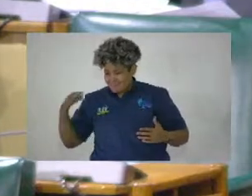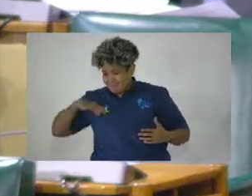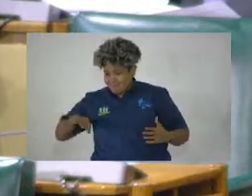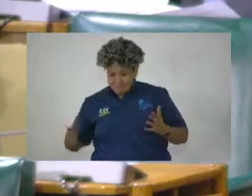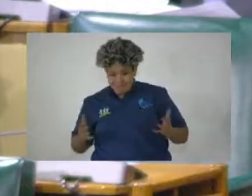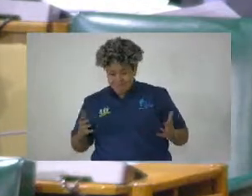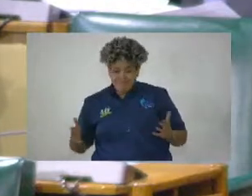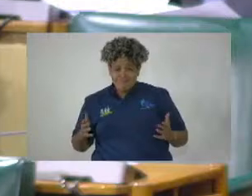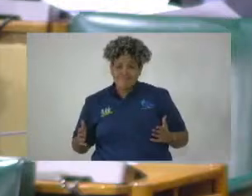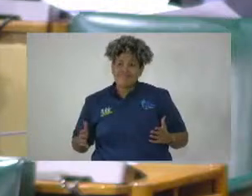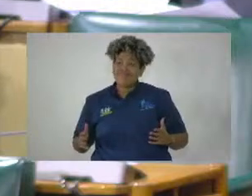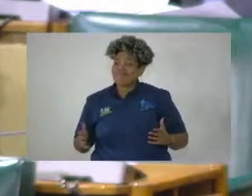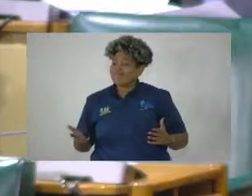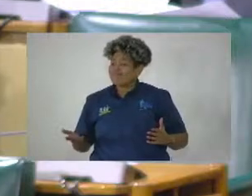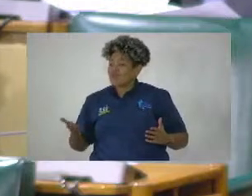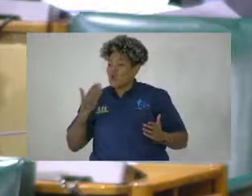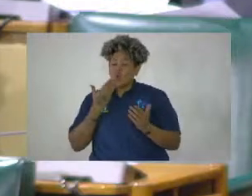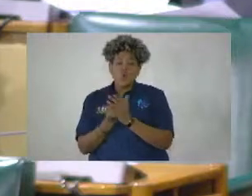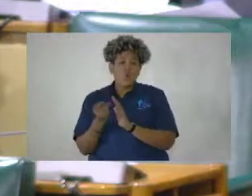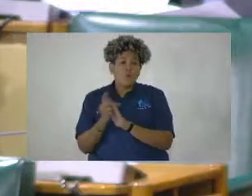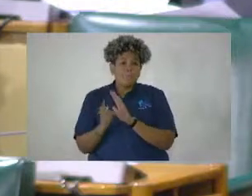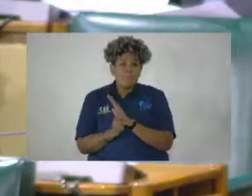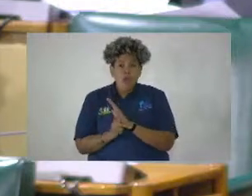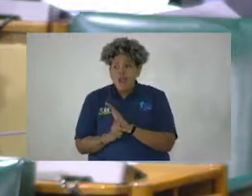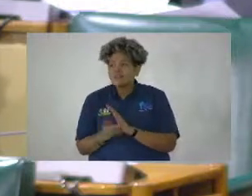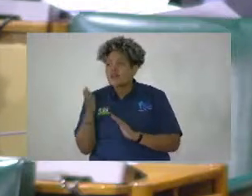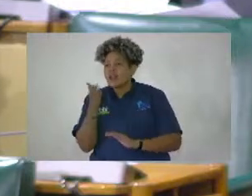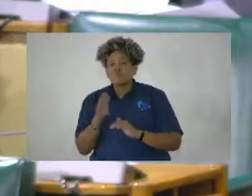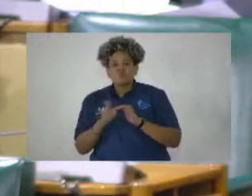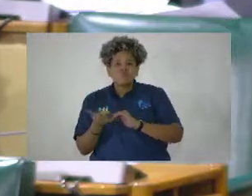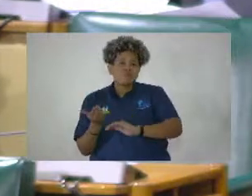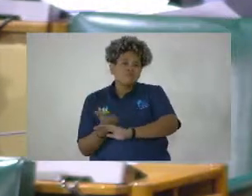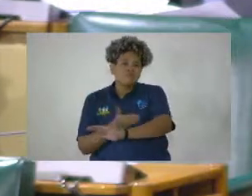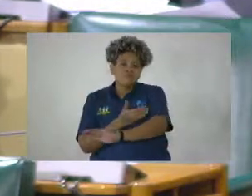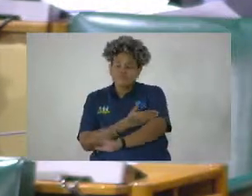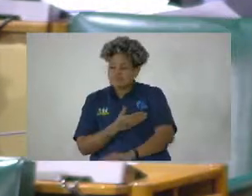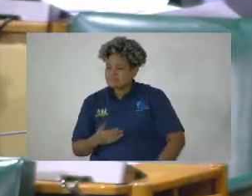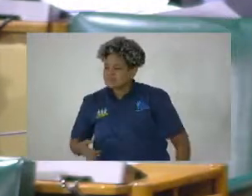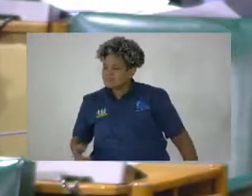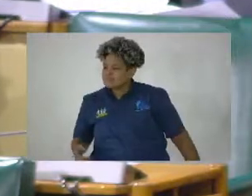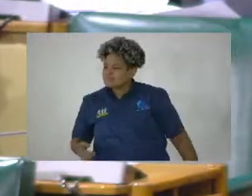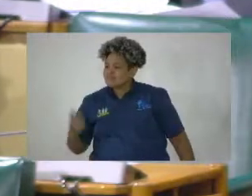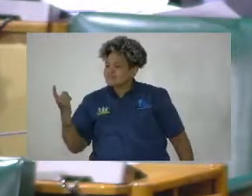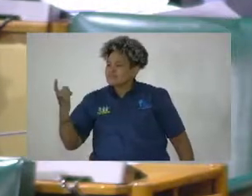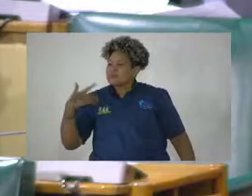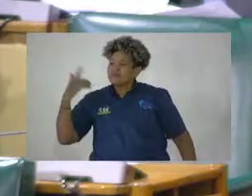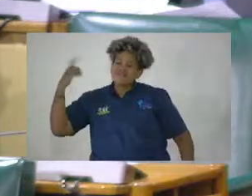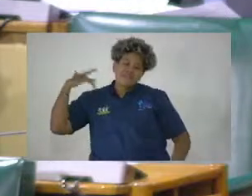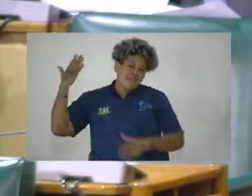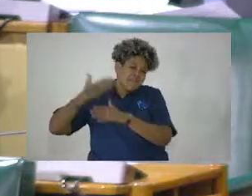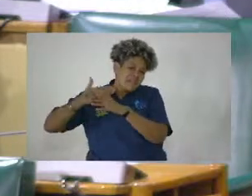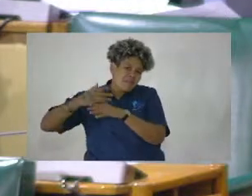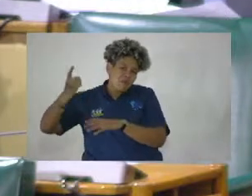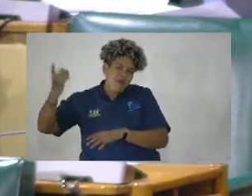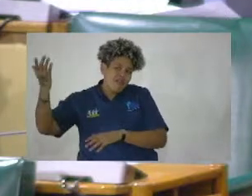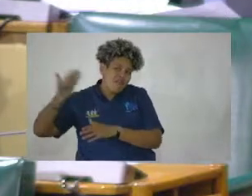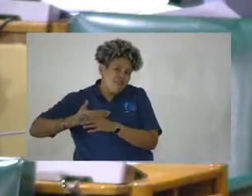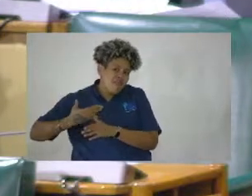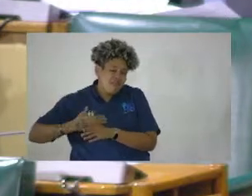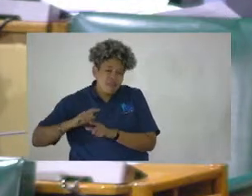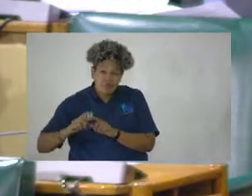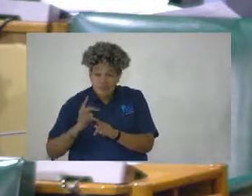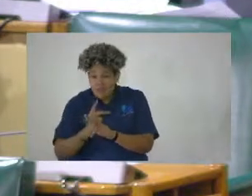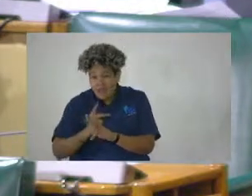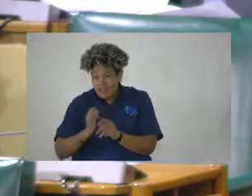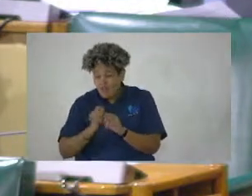on the back of good policy. And something might annoy you over here, but be careful